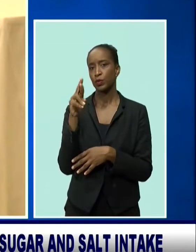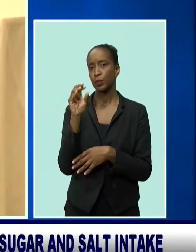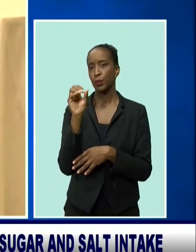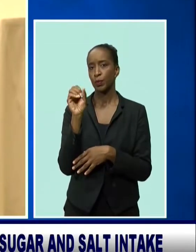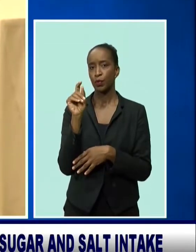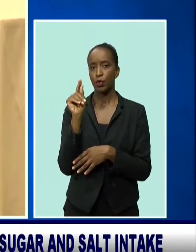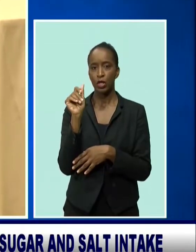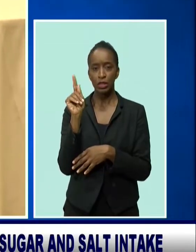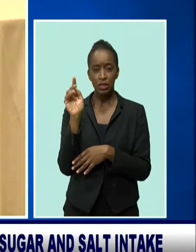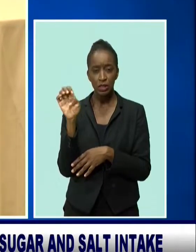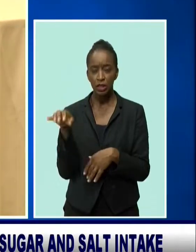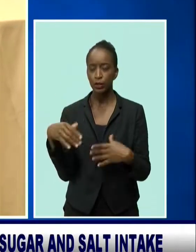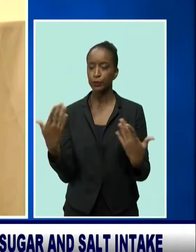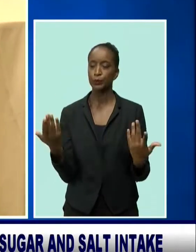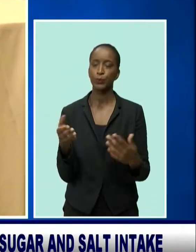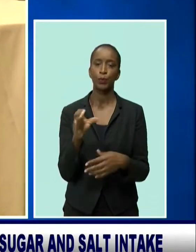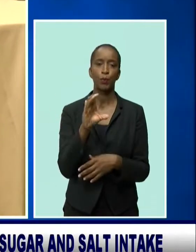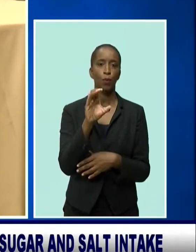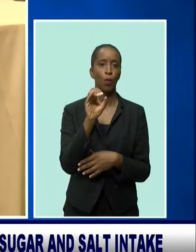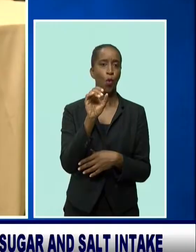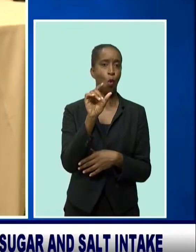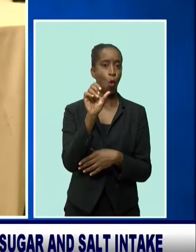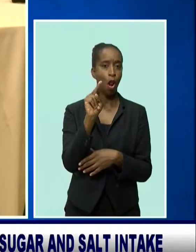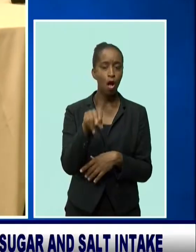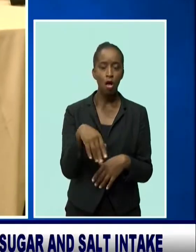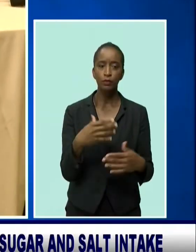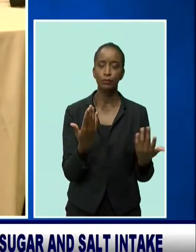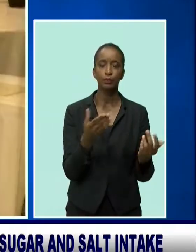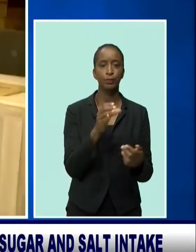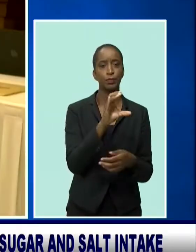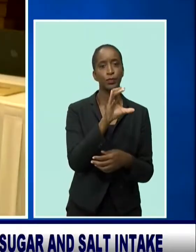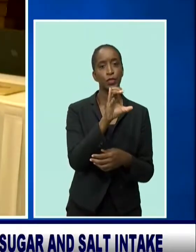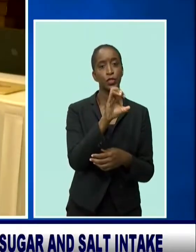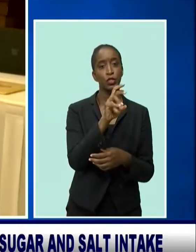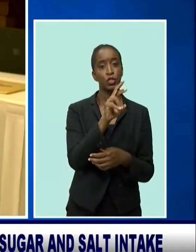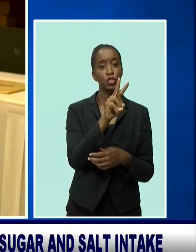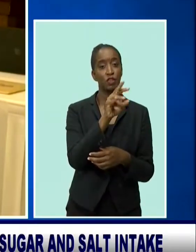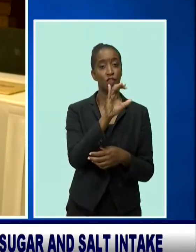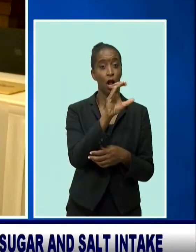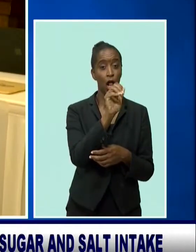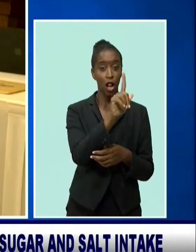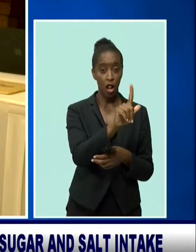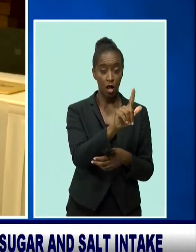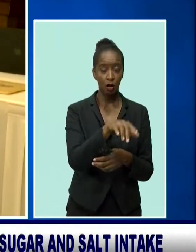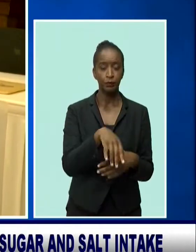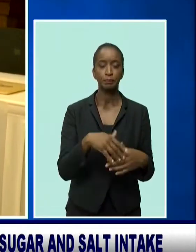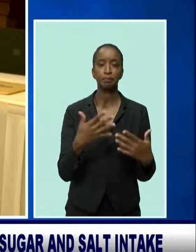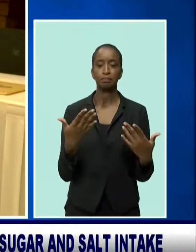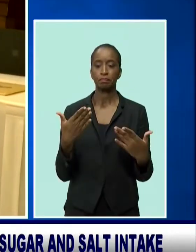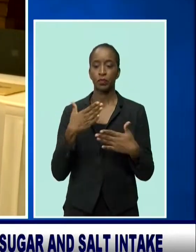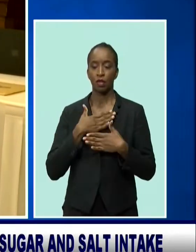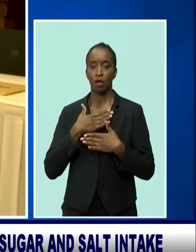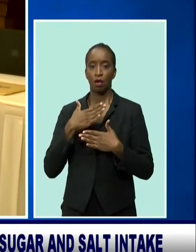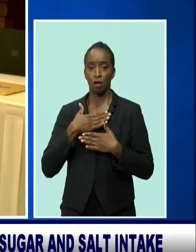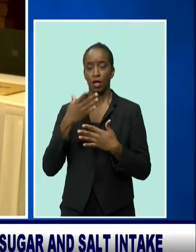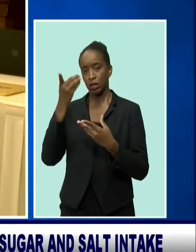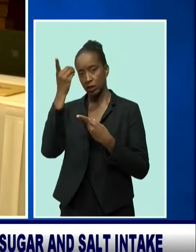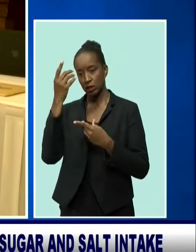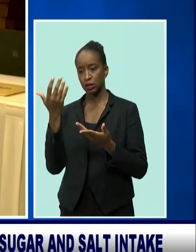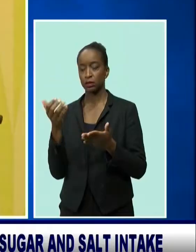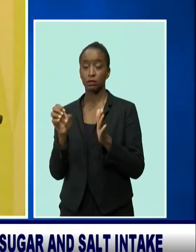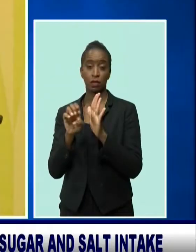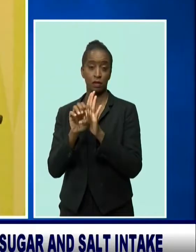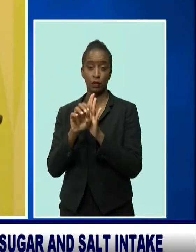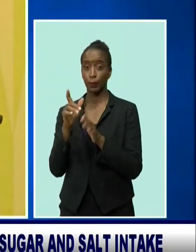being the main causes of cancer in our public health setting. Chronic respiratory diseases, example asthma, and